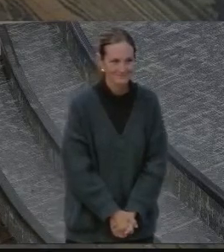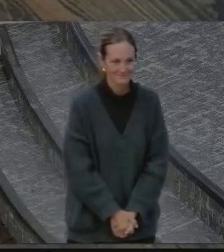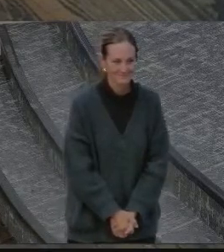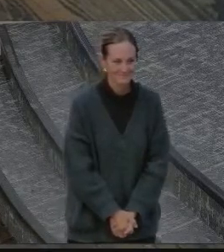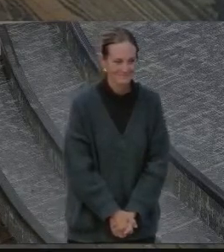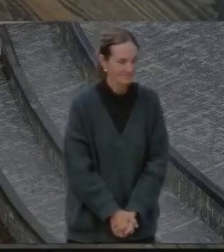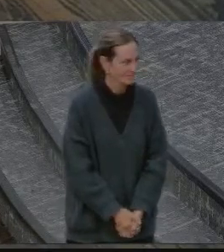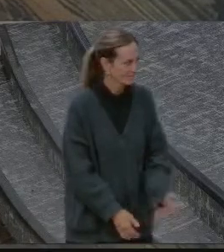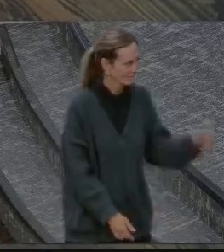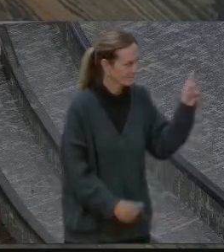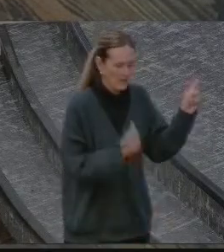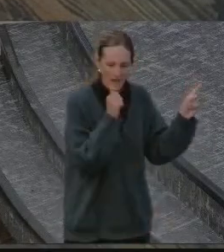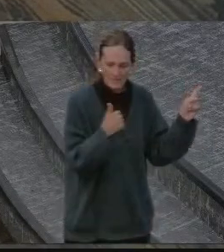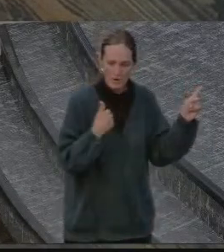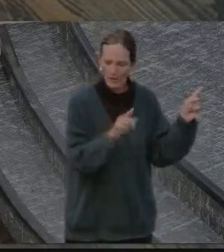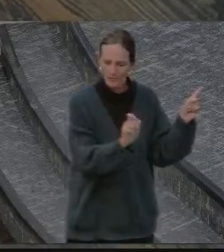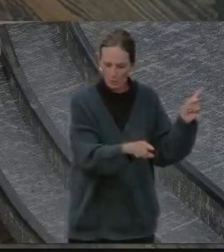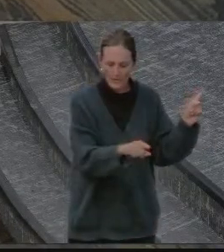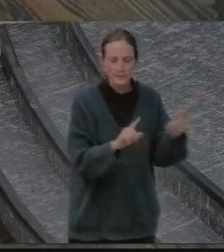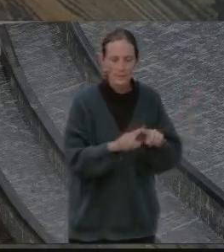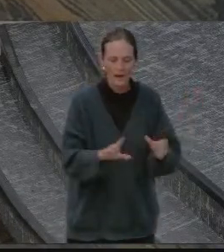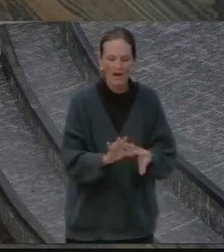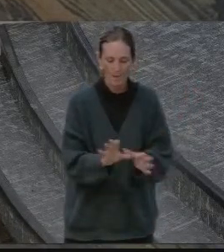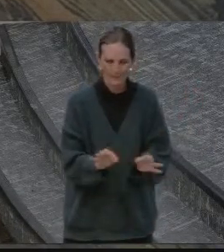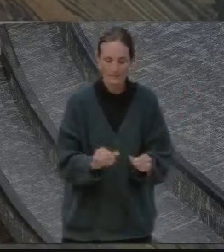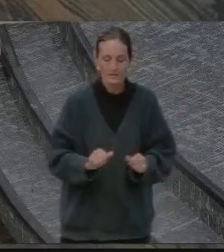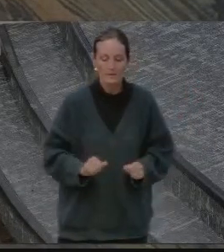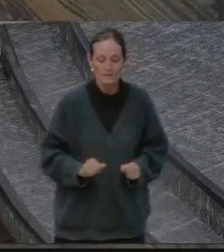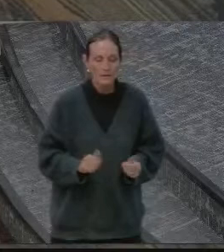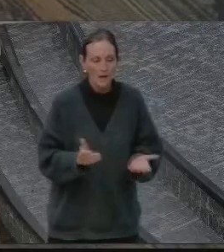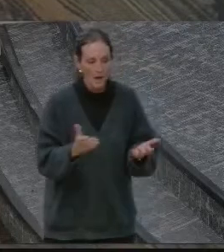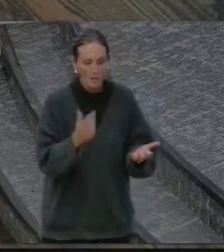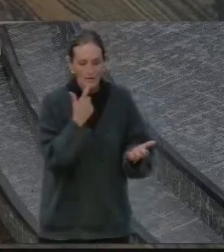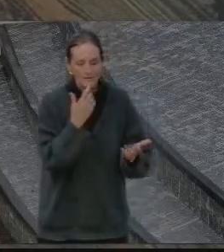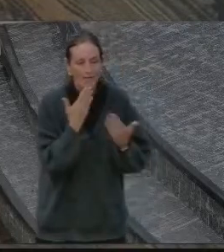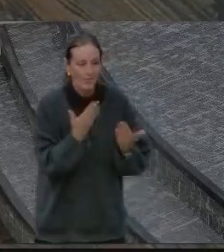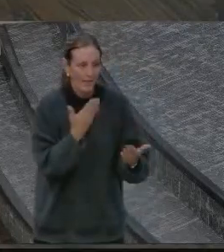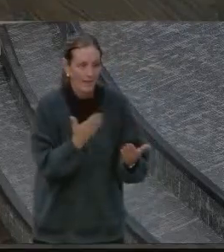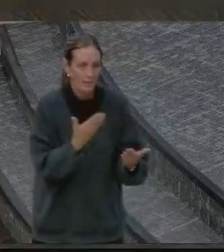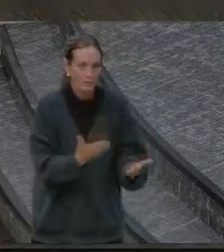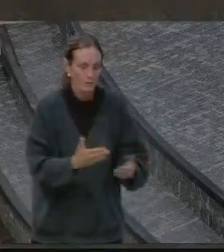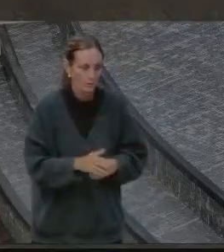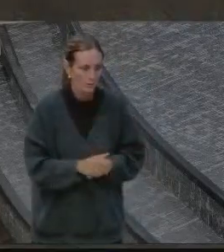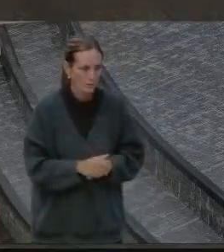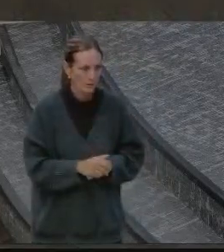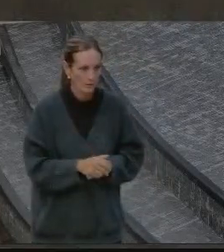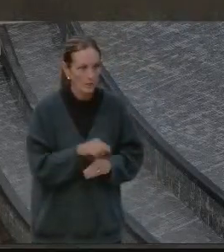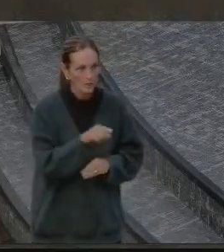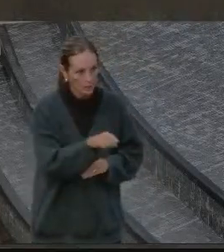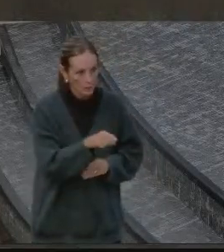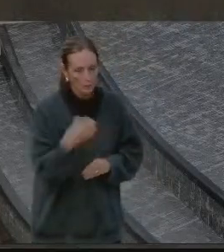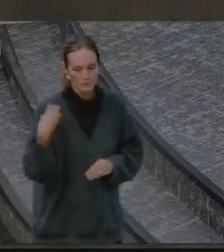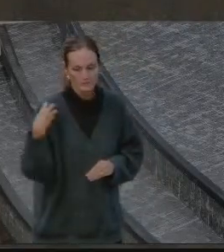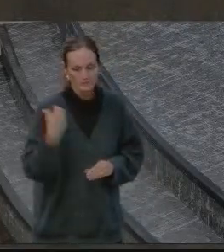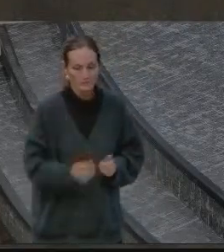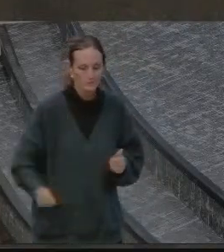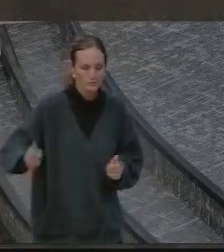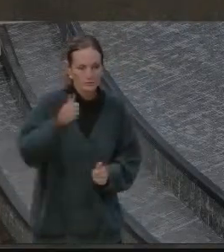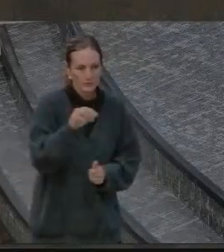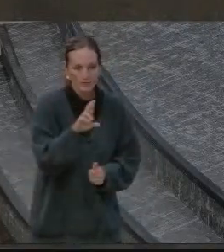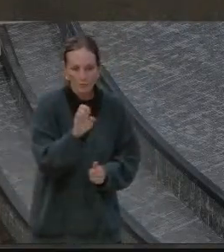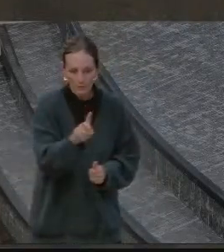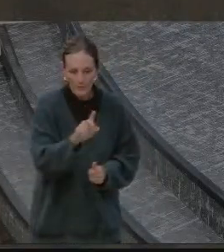I don't have a question. I do want to say thank you, Dr. Askew and Officer Reed, or Chief Reed, for going out to